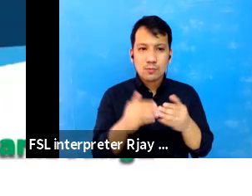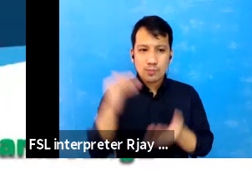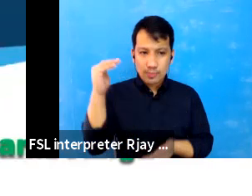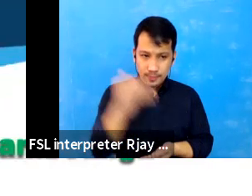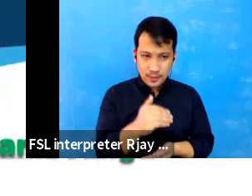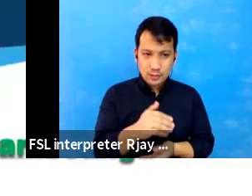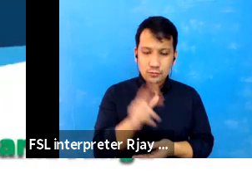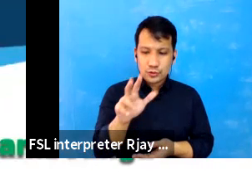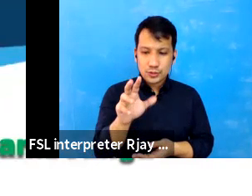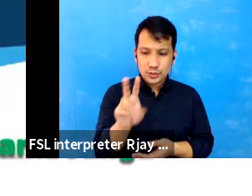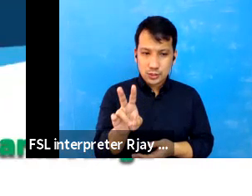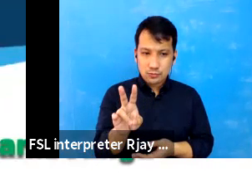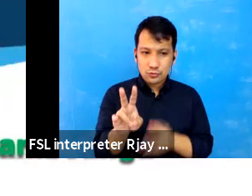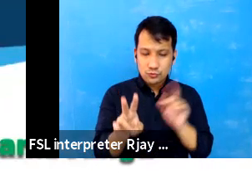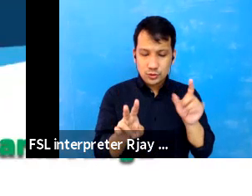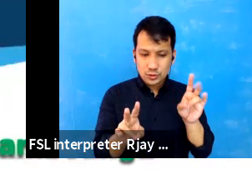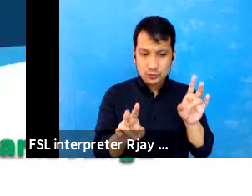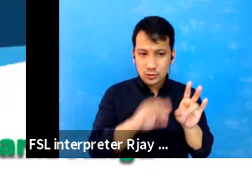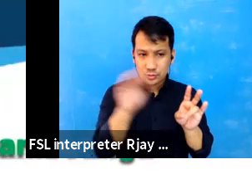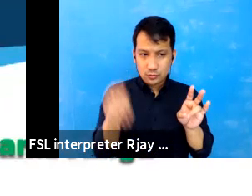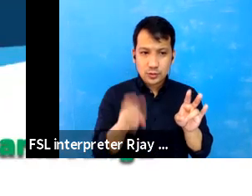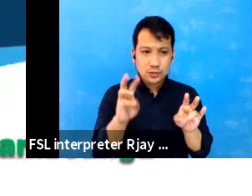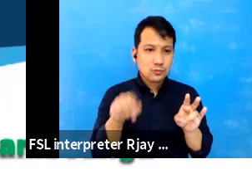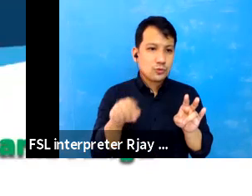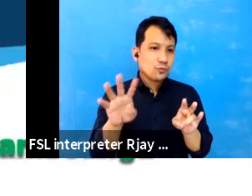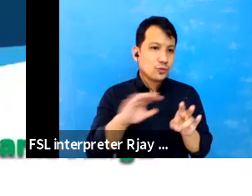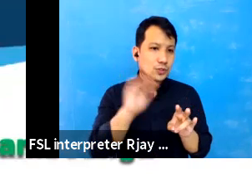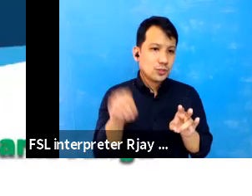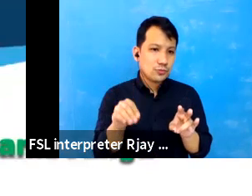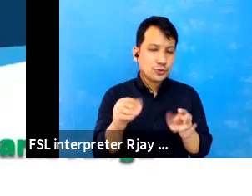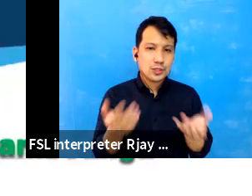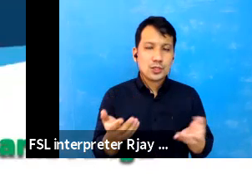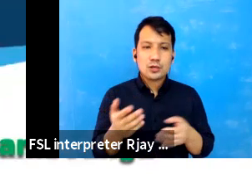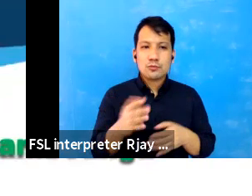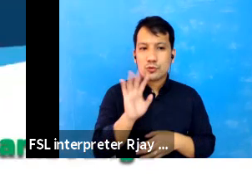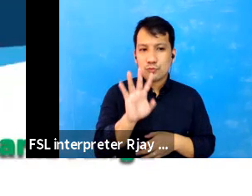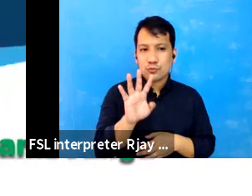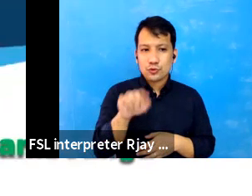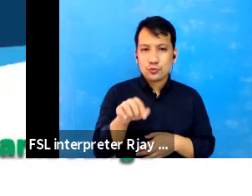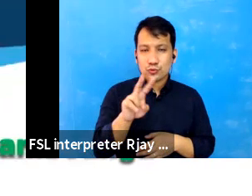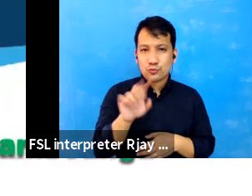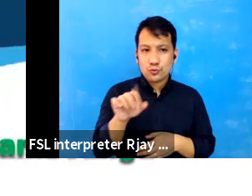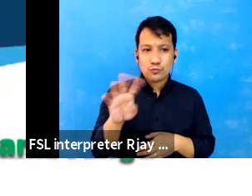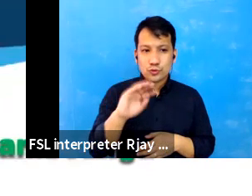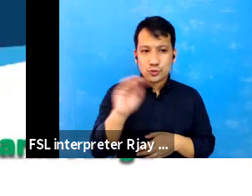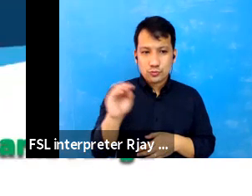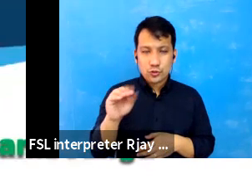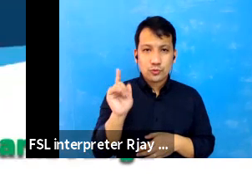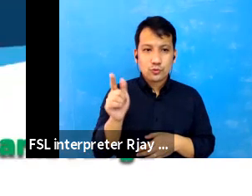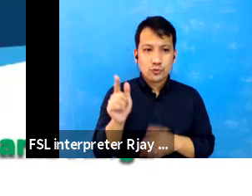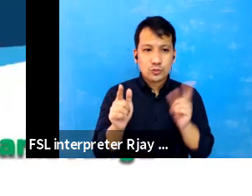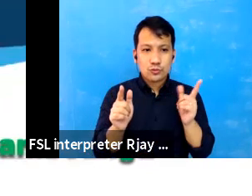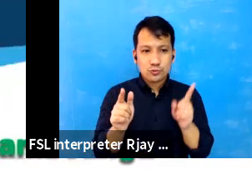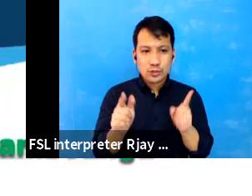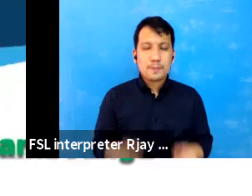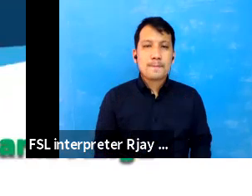from 2017 at 6.48% to 2.44% in 2021.